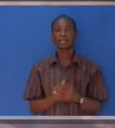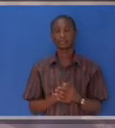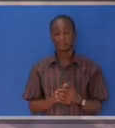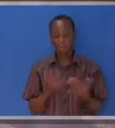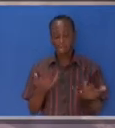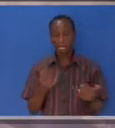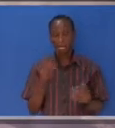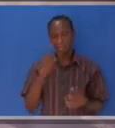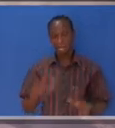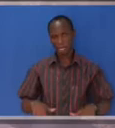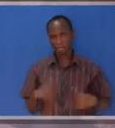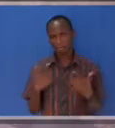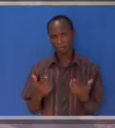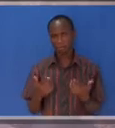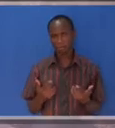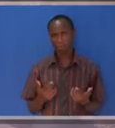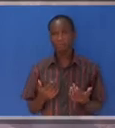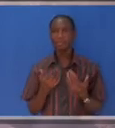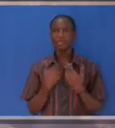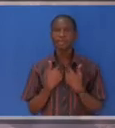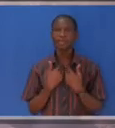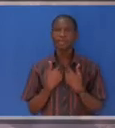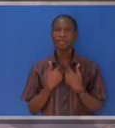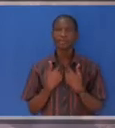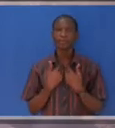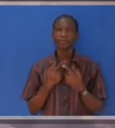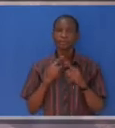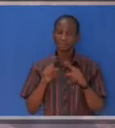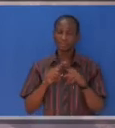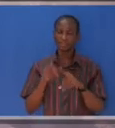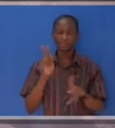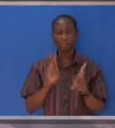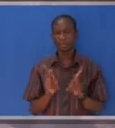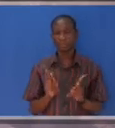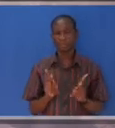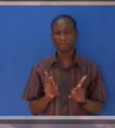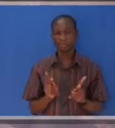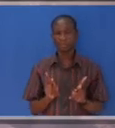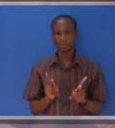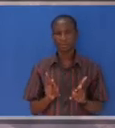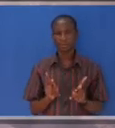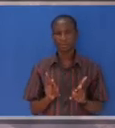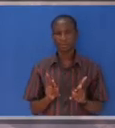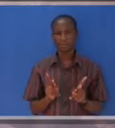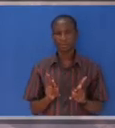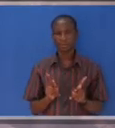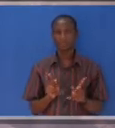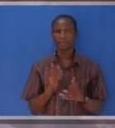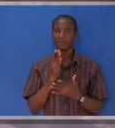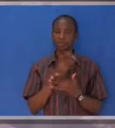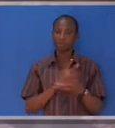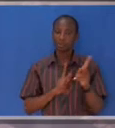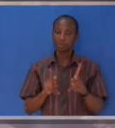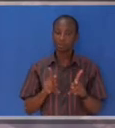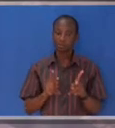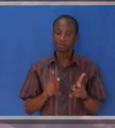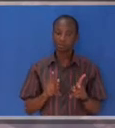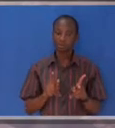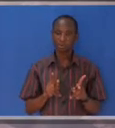ya ye wo mun ye wo nipa huru obi a atemu da no o munya asambia o mbenya